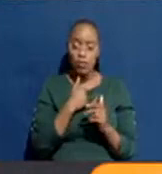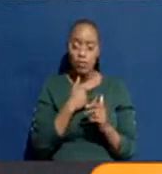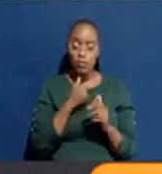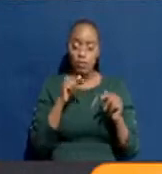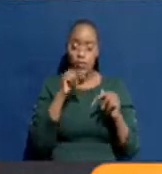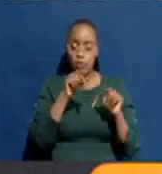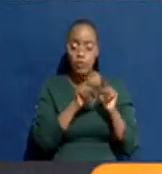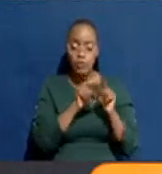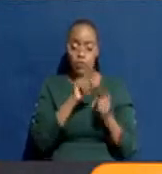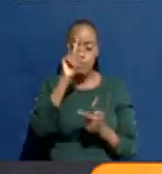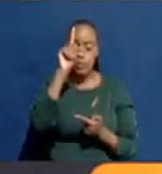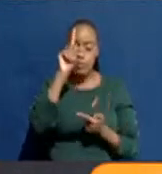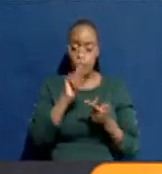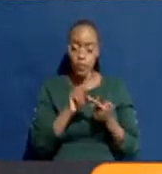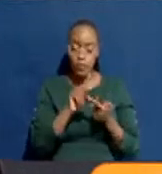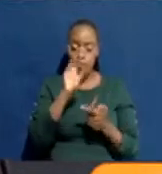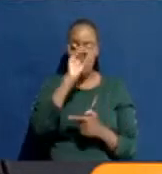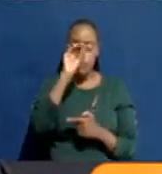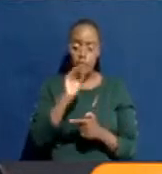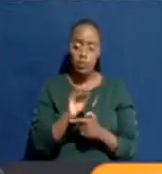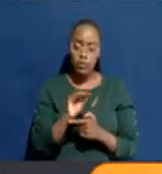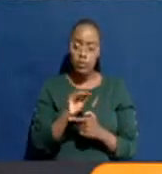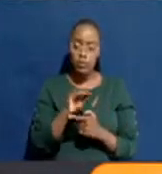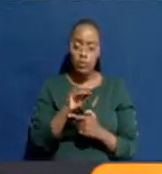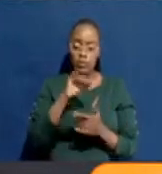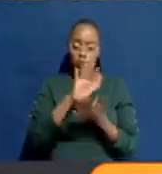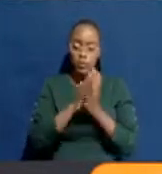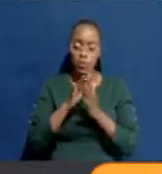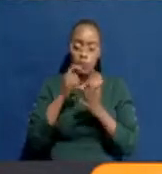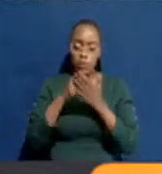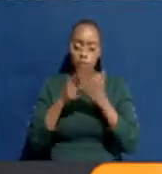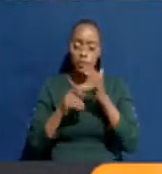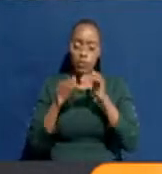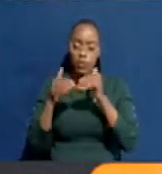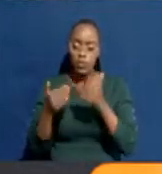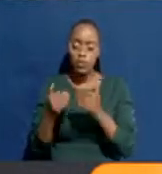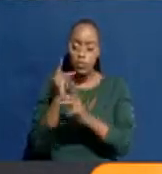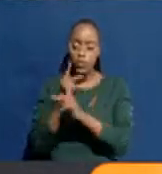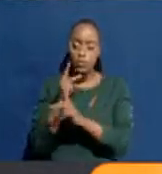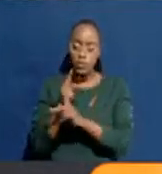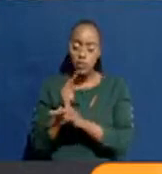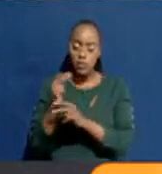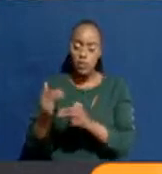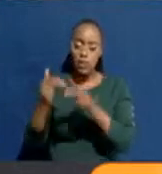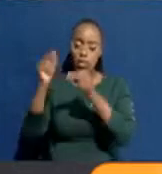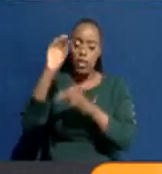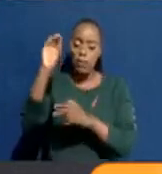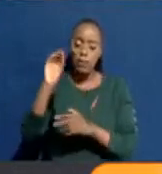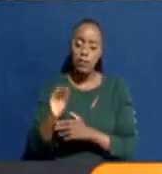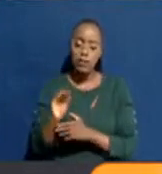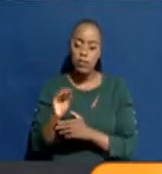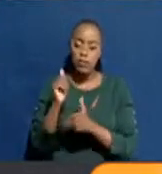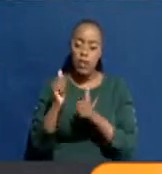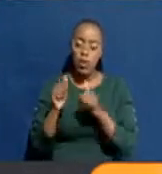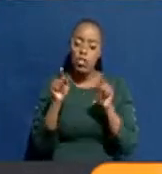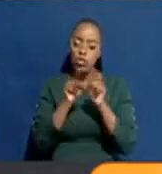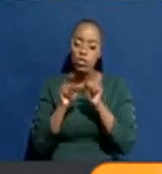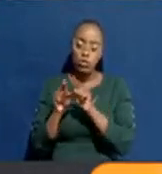as a reduced percentage but also becomes a tax, or retaining it at a higher percentage that